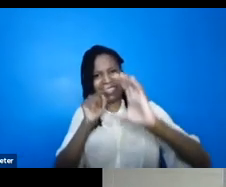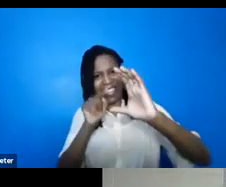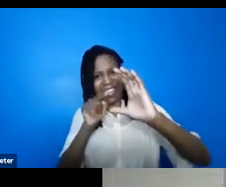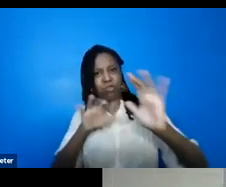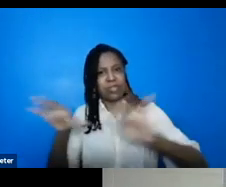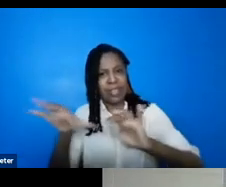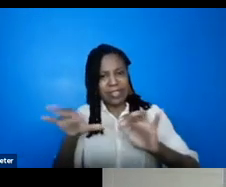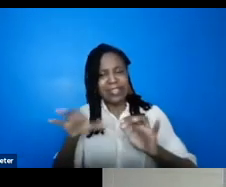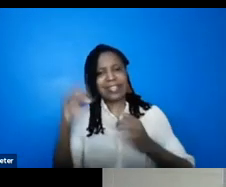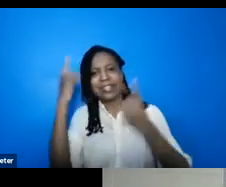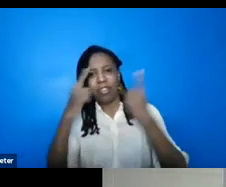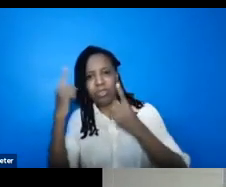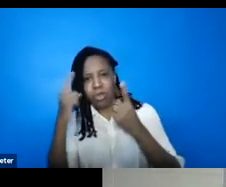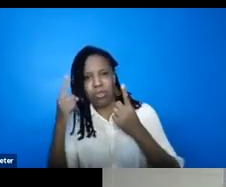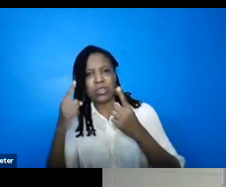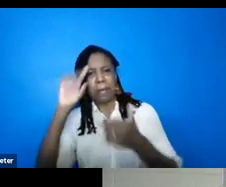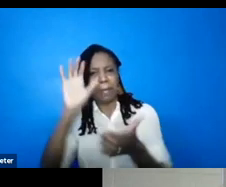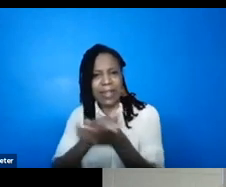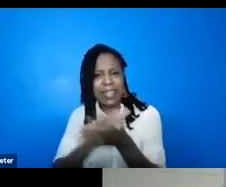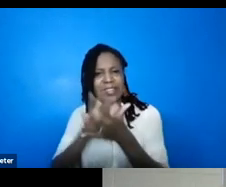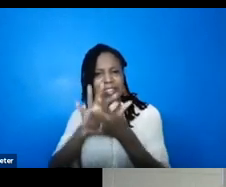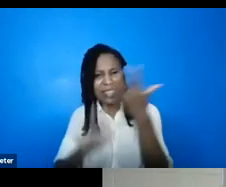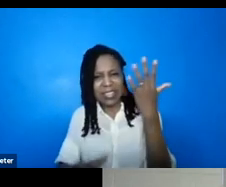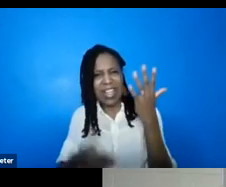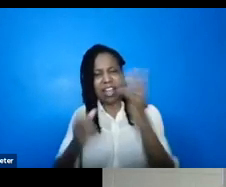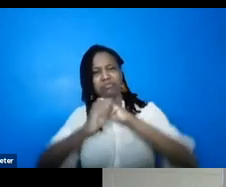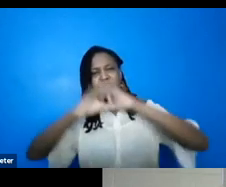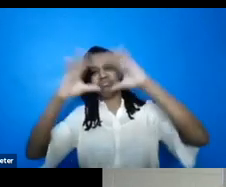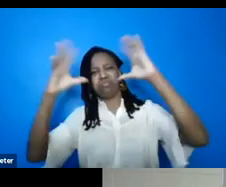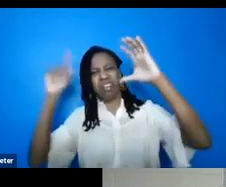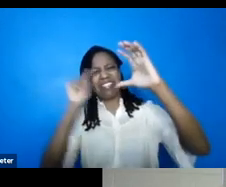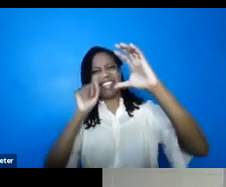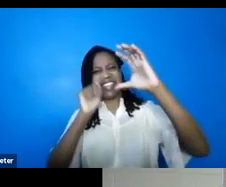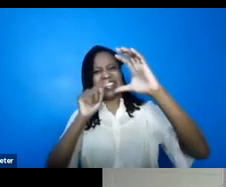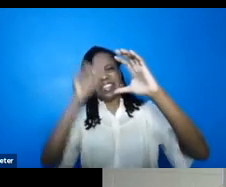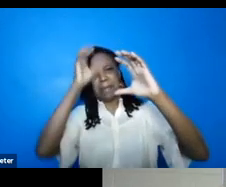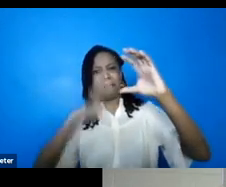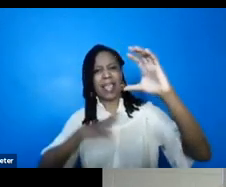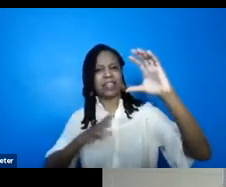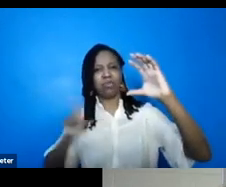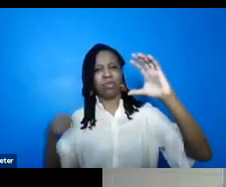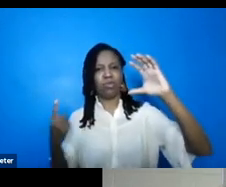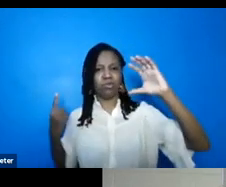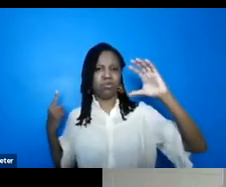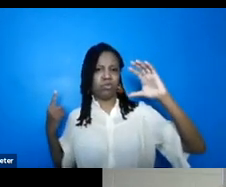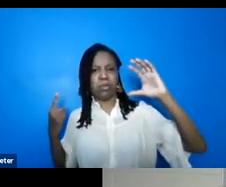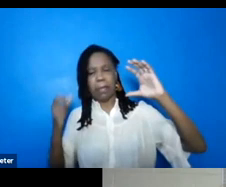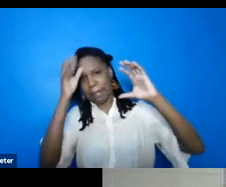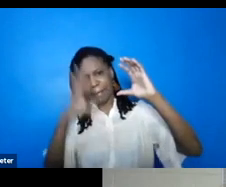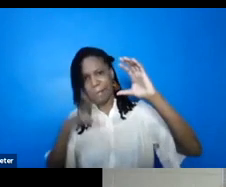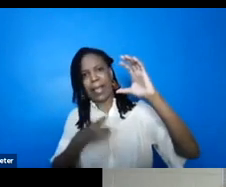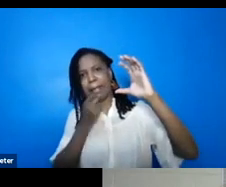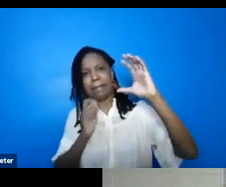is the language? What are the labels? How do people insult you? Well, it's by like giving the labels of the other